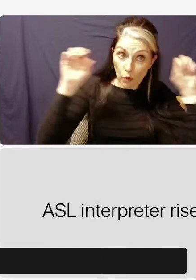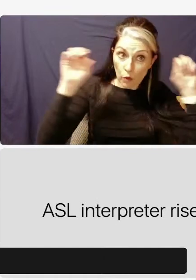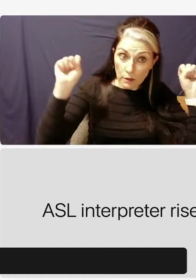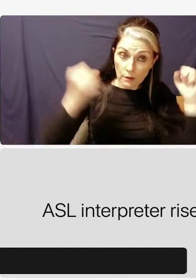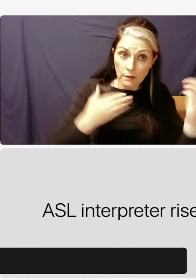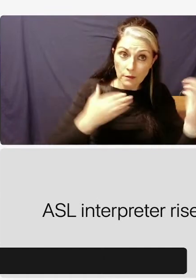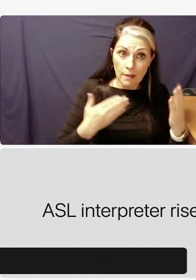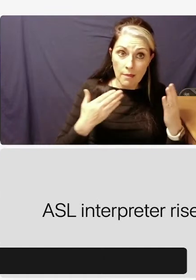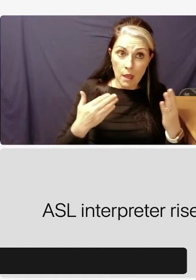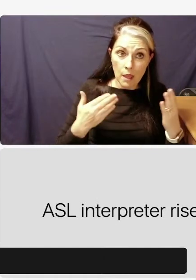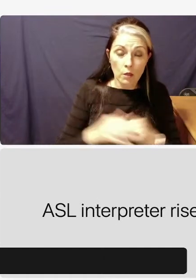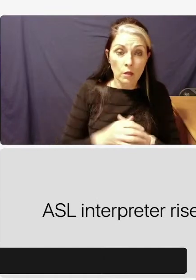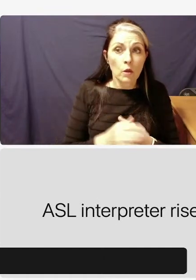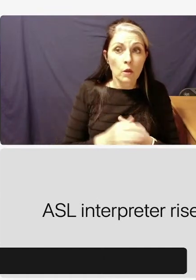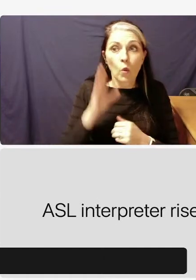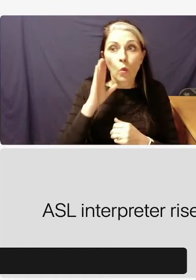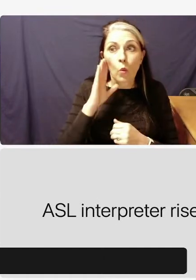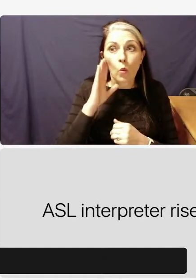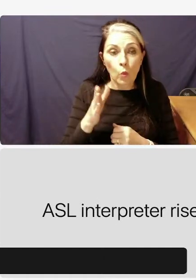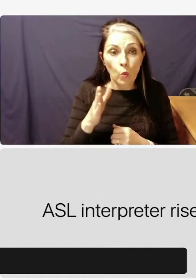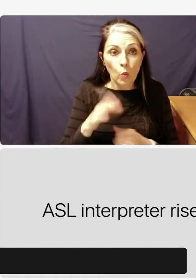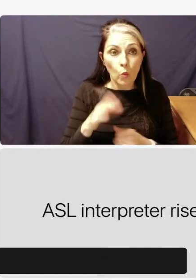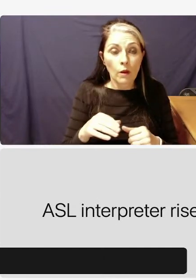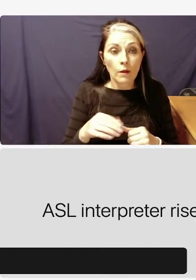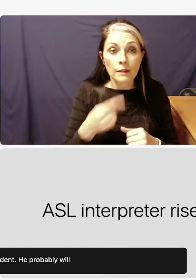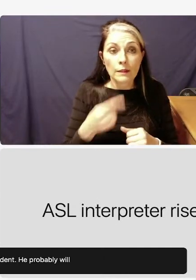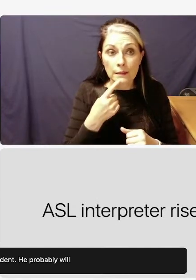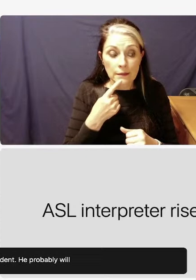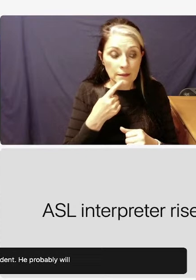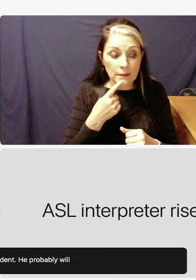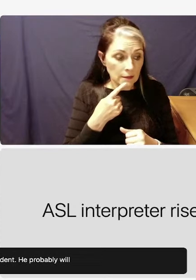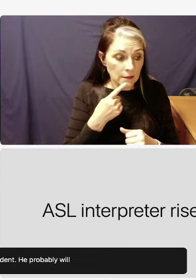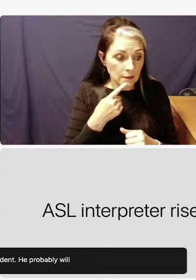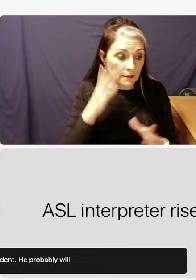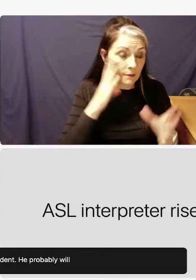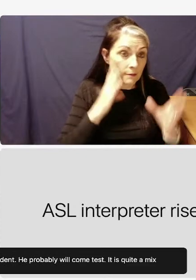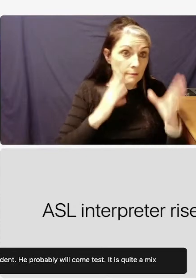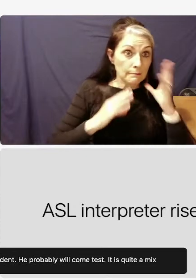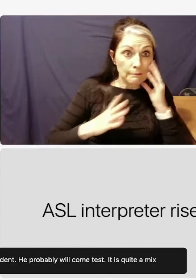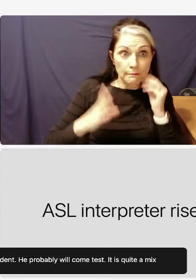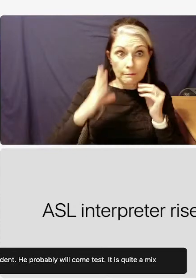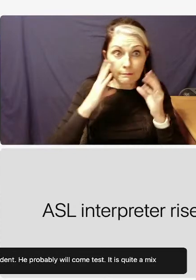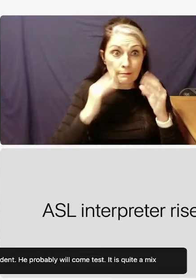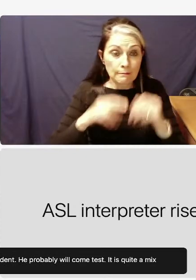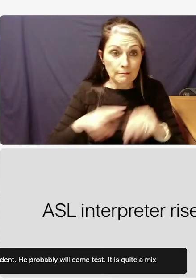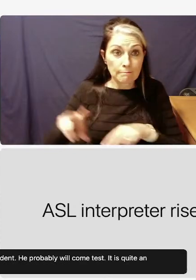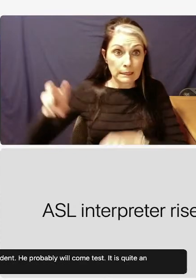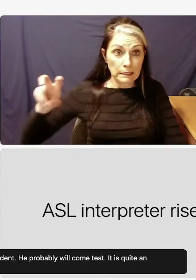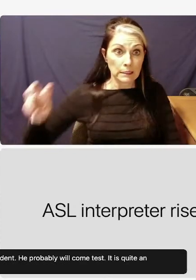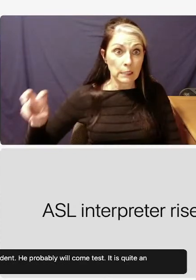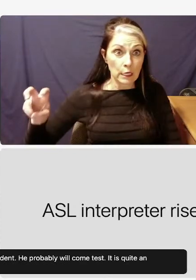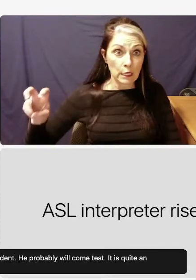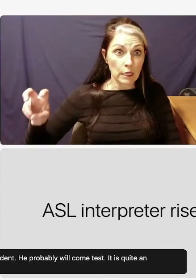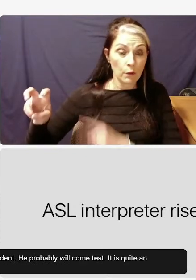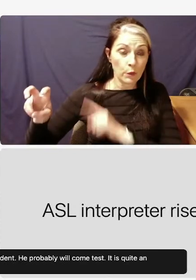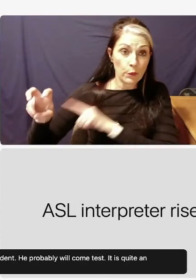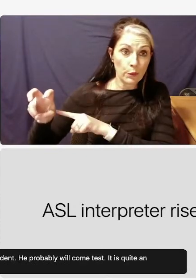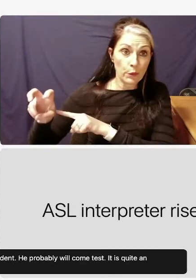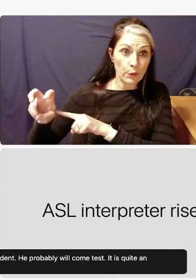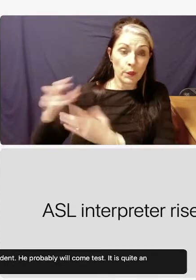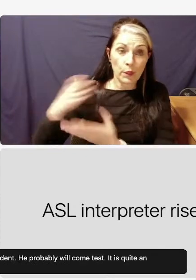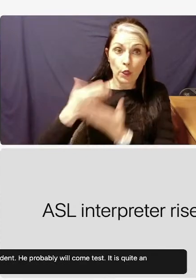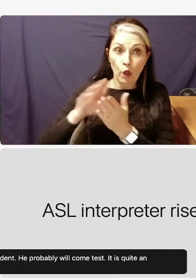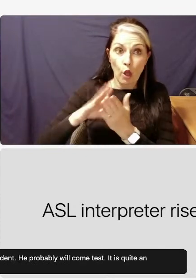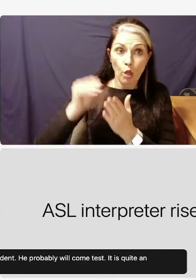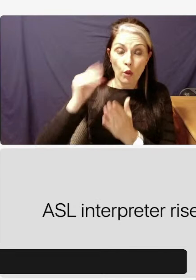and as he probably will contest it it's quite an experience sitting in that chair but it's a good learning